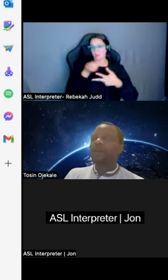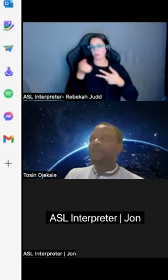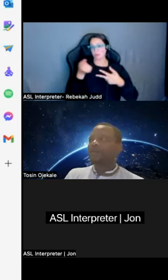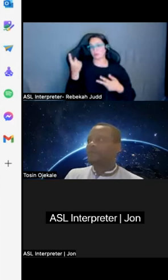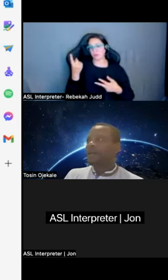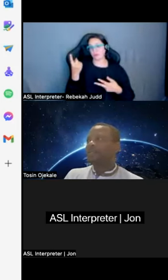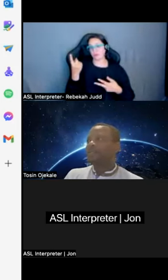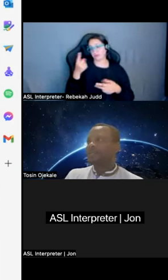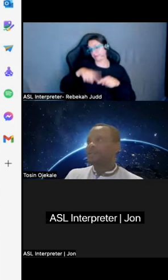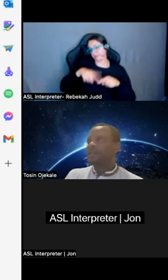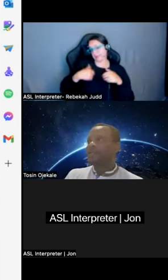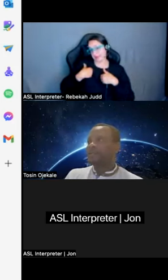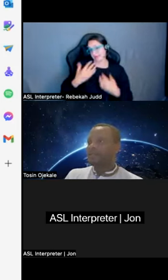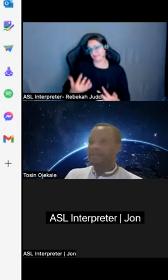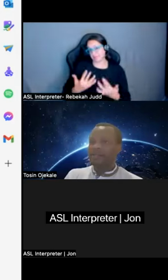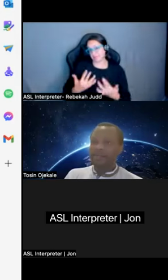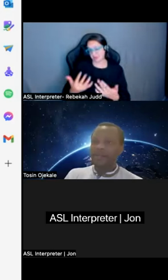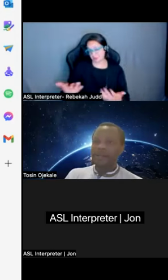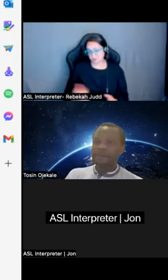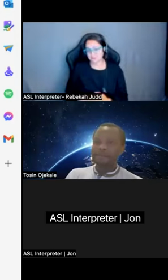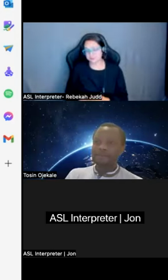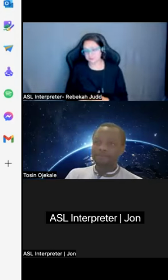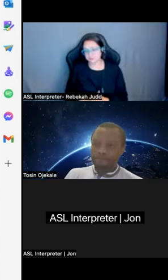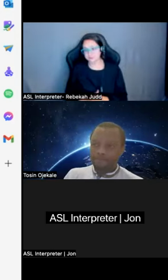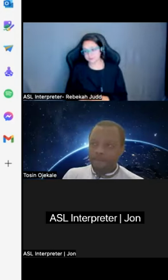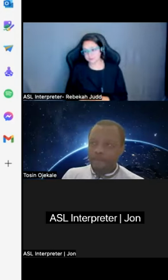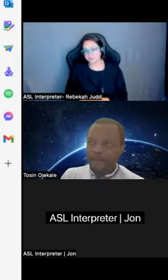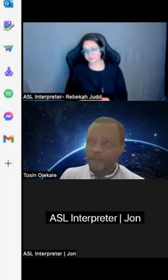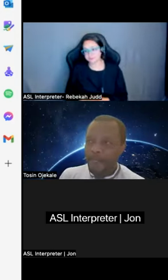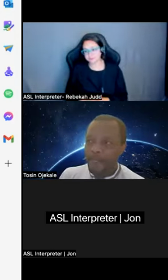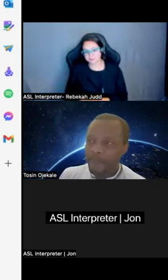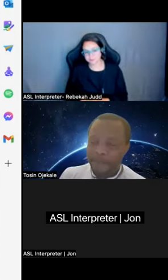cause fire disaster. Okay.